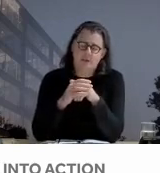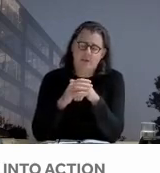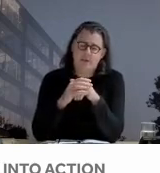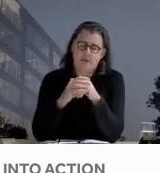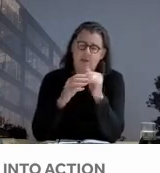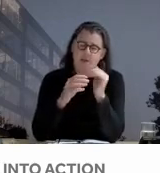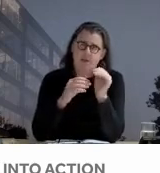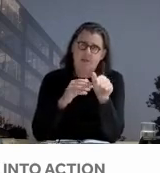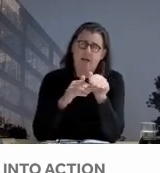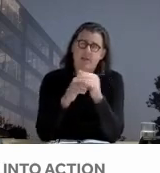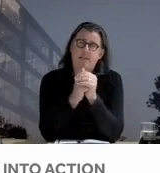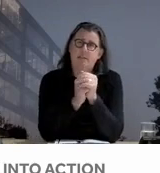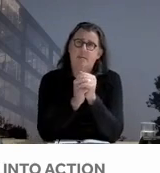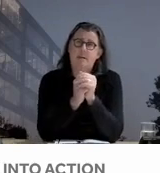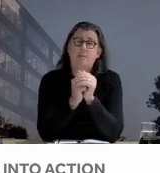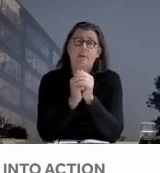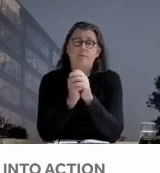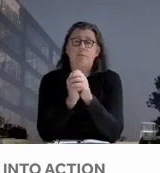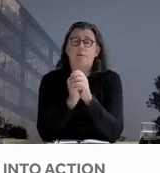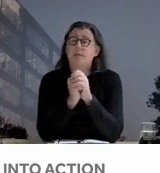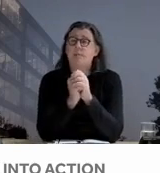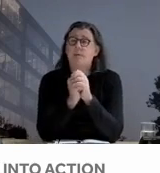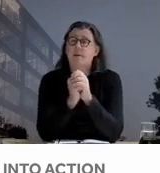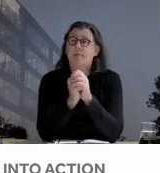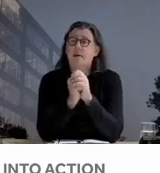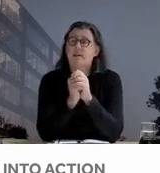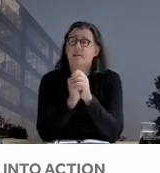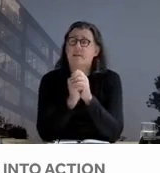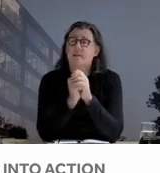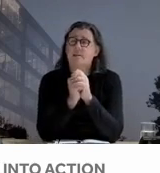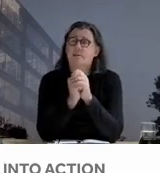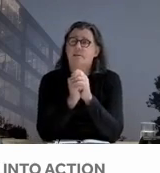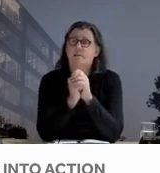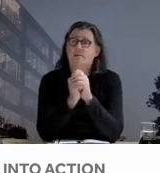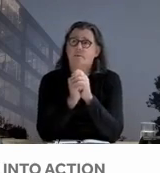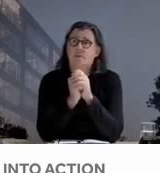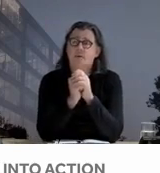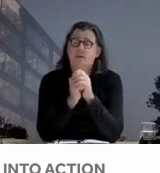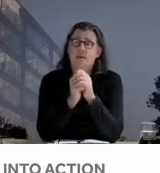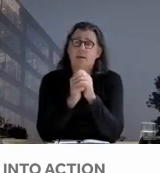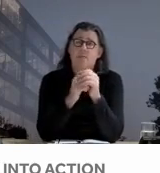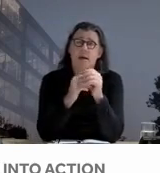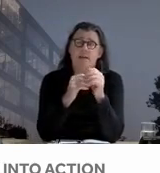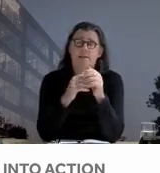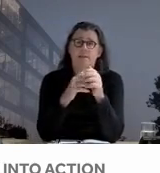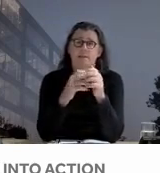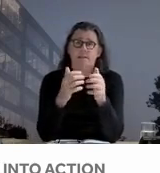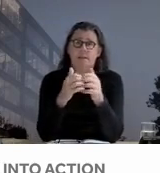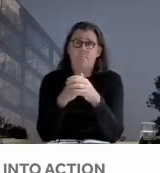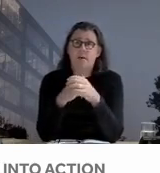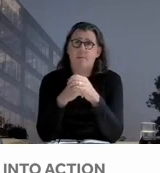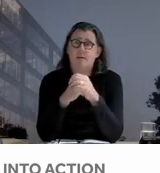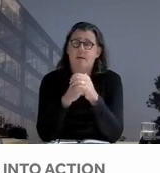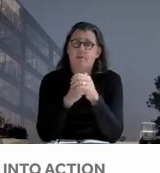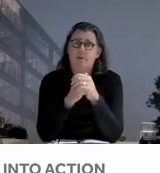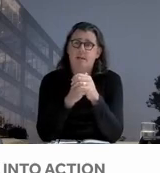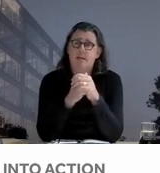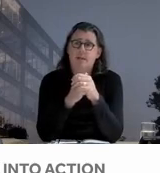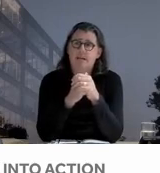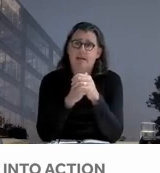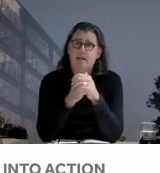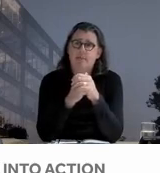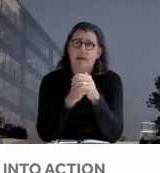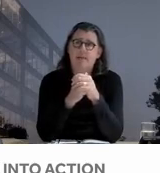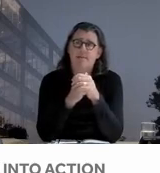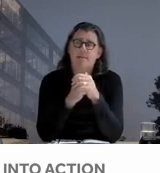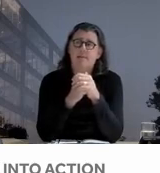two versions of it. We started in 2021 as part of Architects Declare's call for practices to step up and